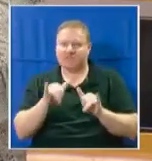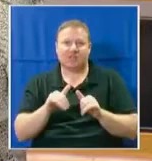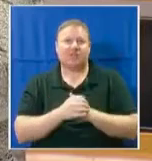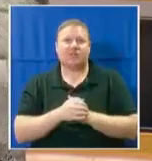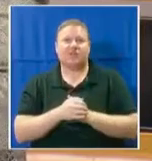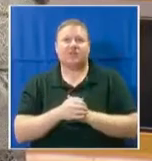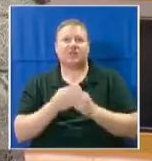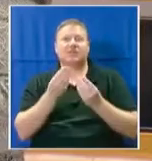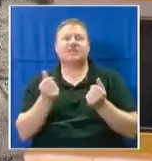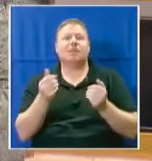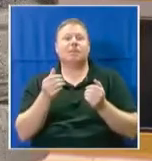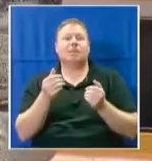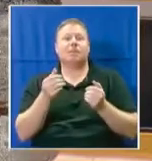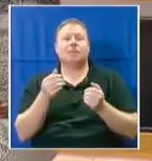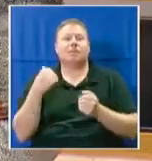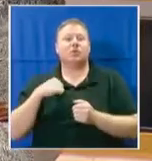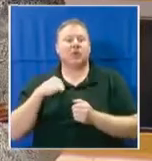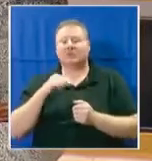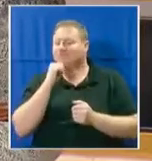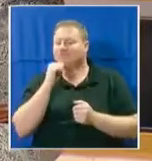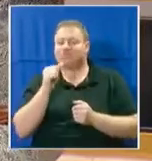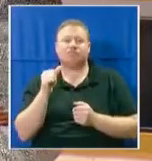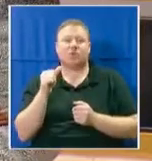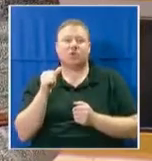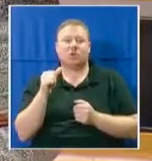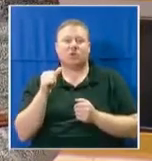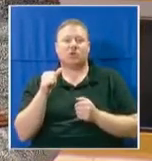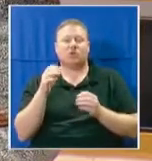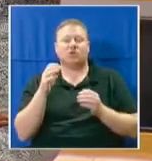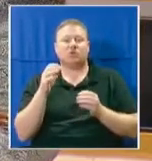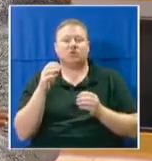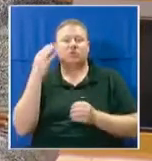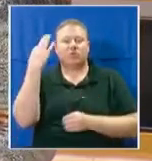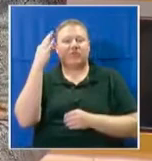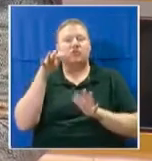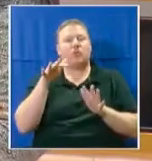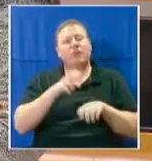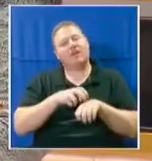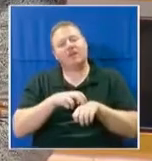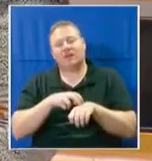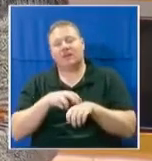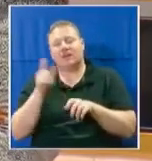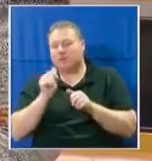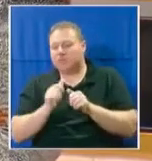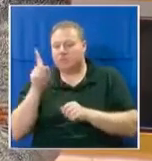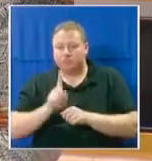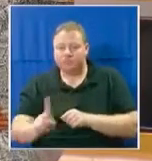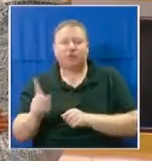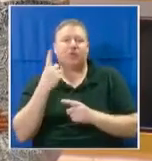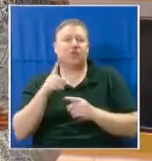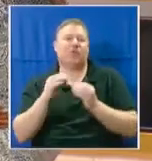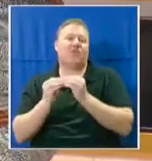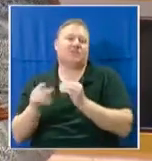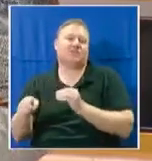professionals that they need to actually put their house in order. And it is for that reason that